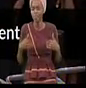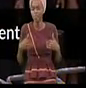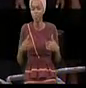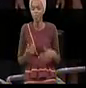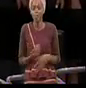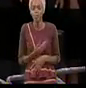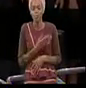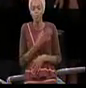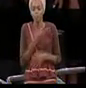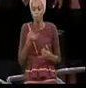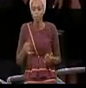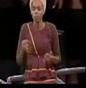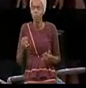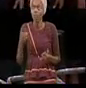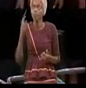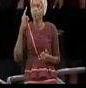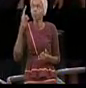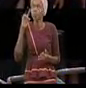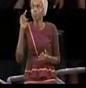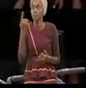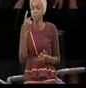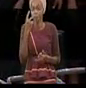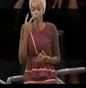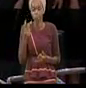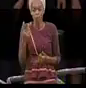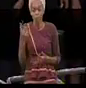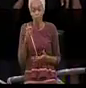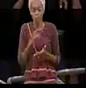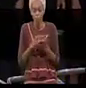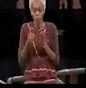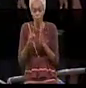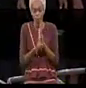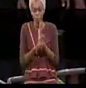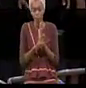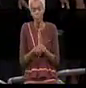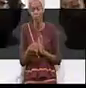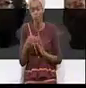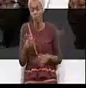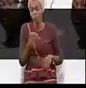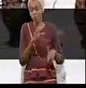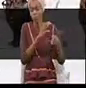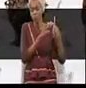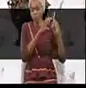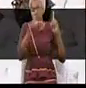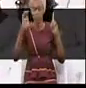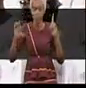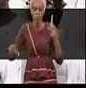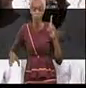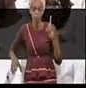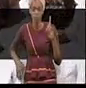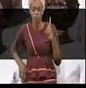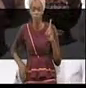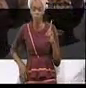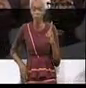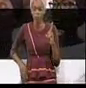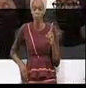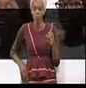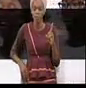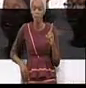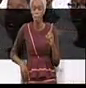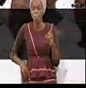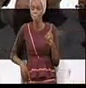garments. Now he only sees the righteousness of